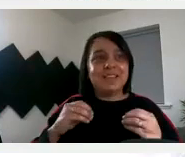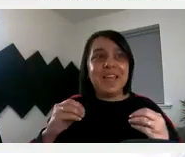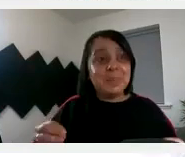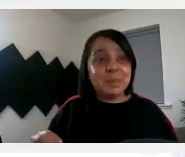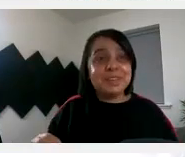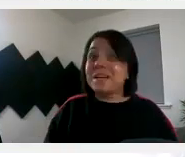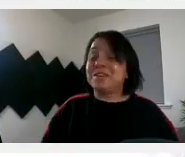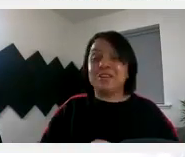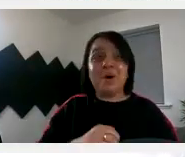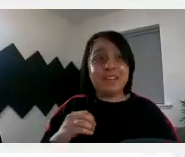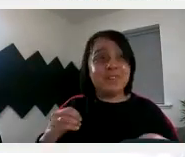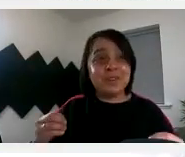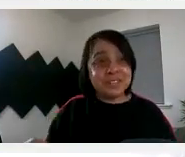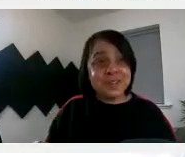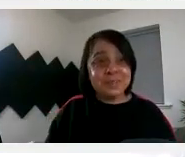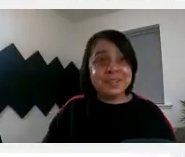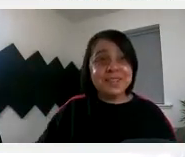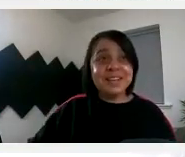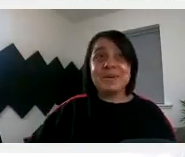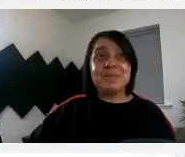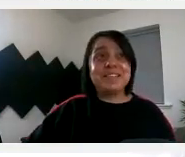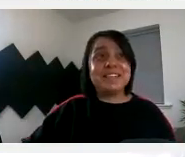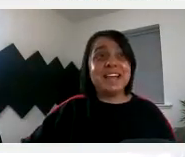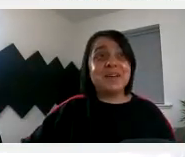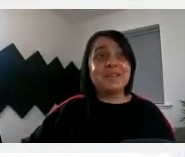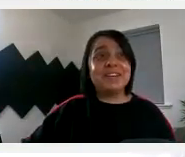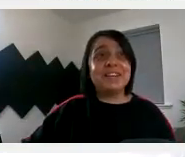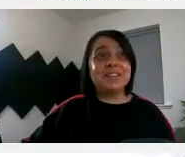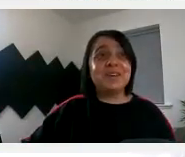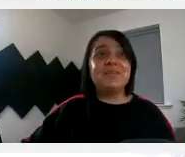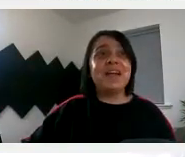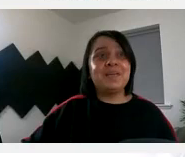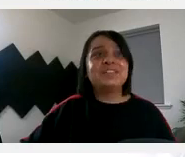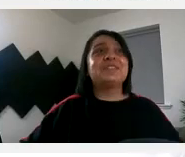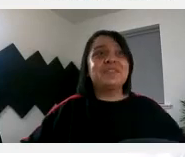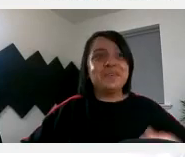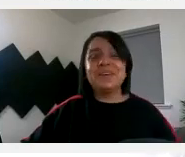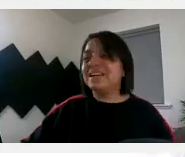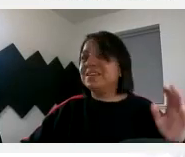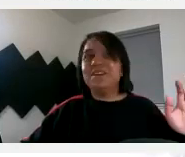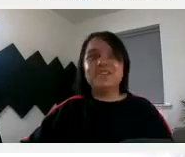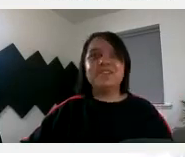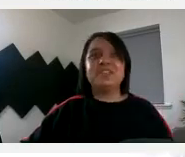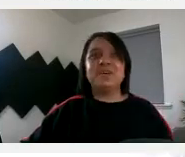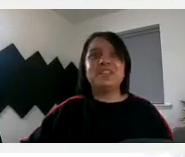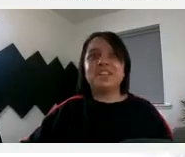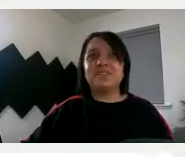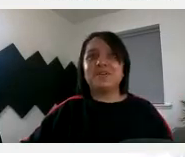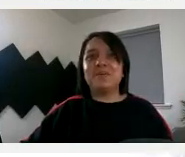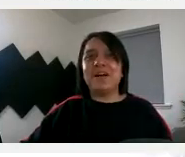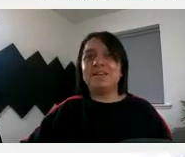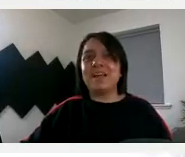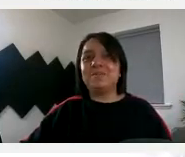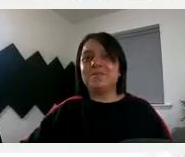at the airports, because you won't get through customs. You'll be sitting there trying to get through. But once you're through, you can use these words and throw